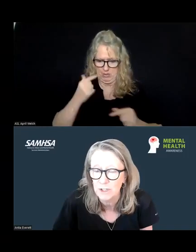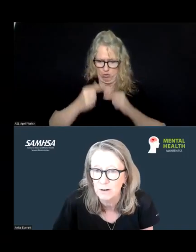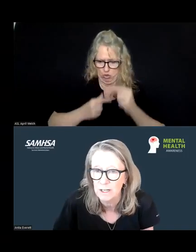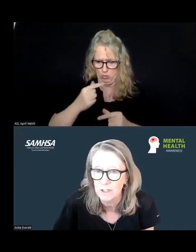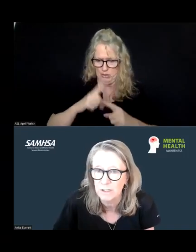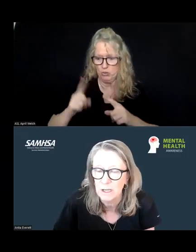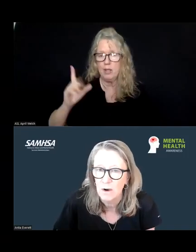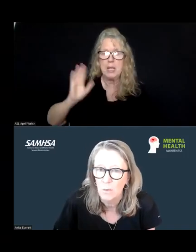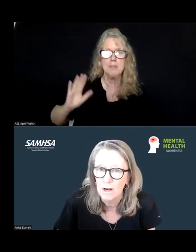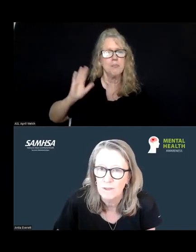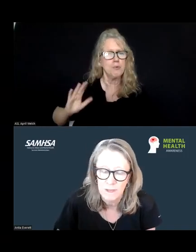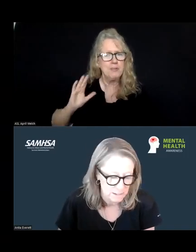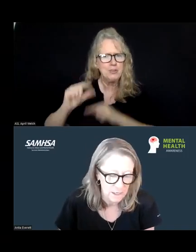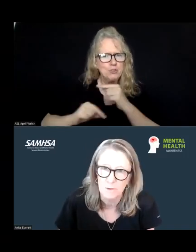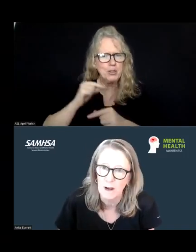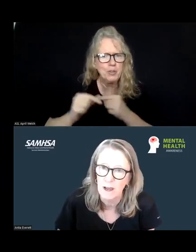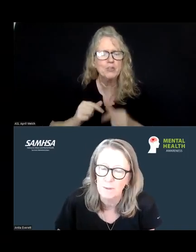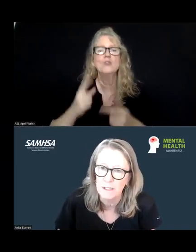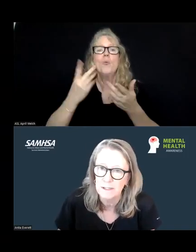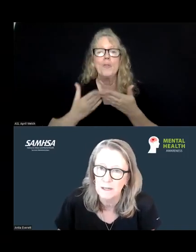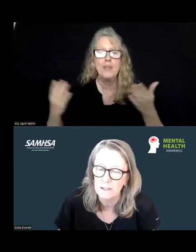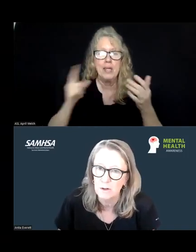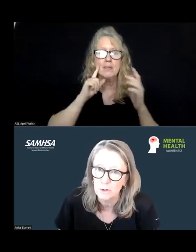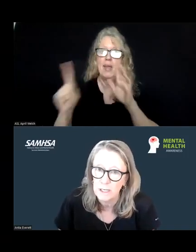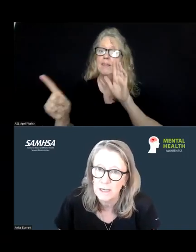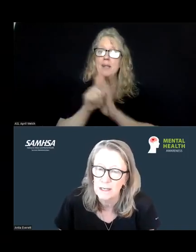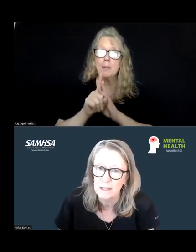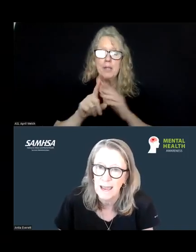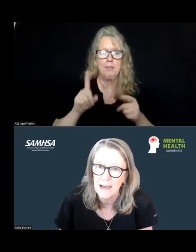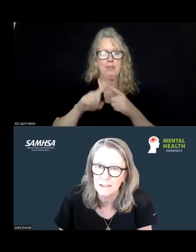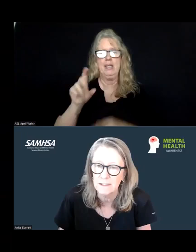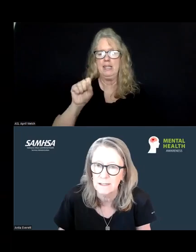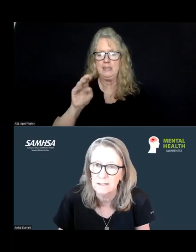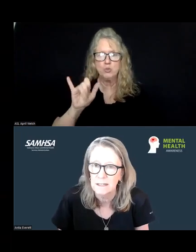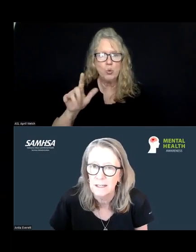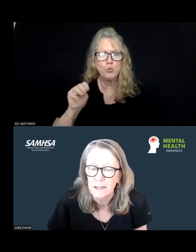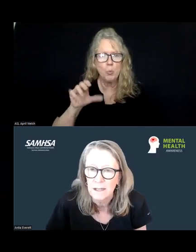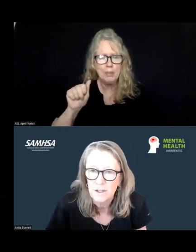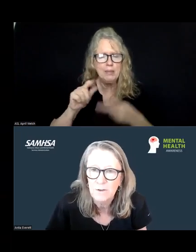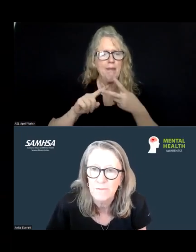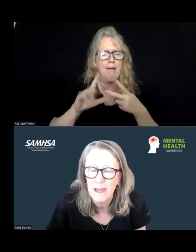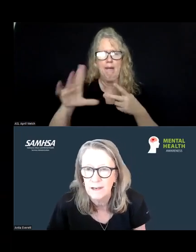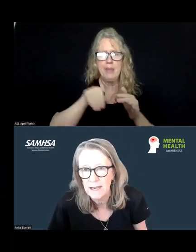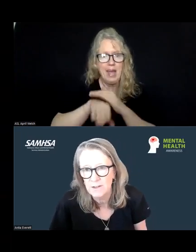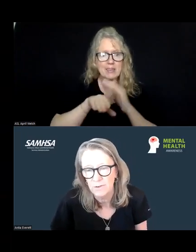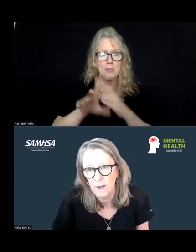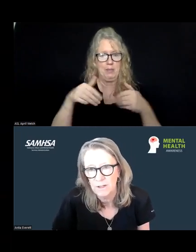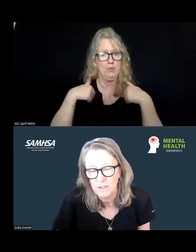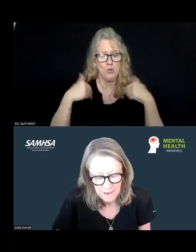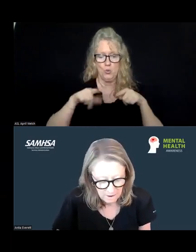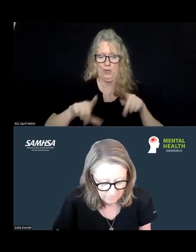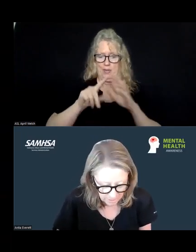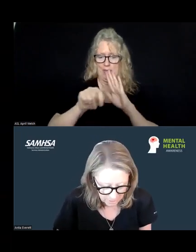than previous generations. One of the things that comes right up is social media and the access that youth of that age,